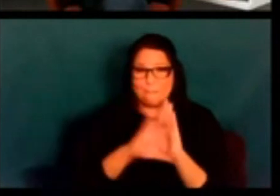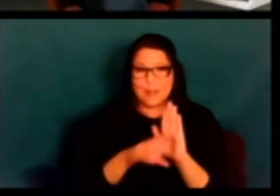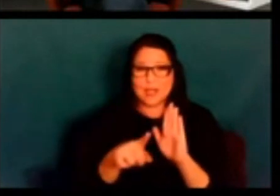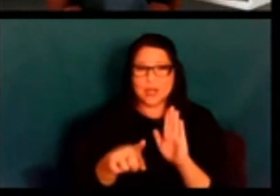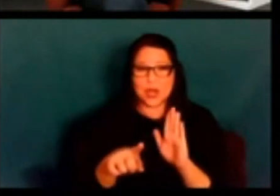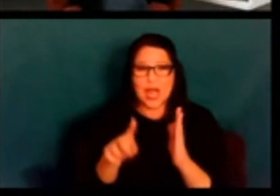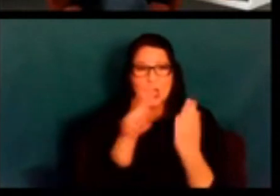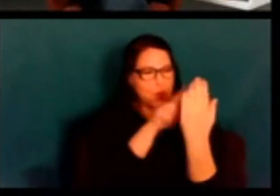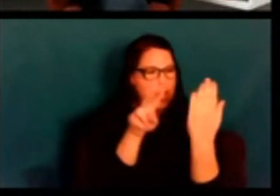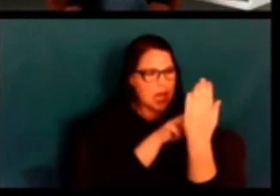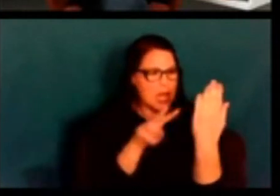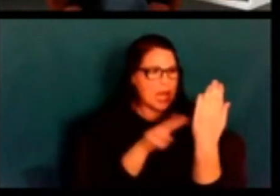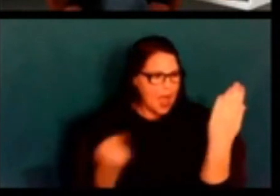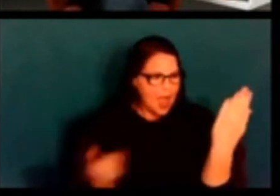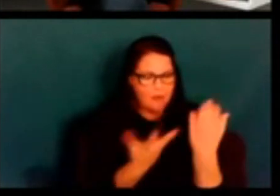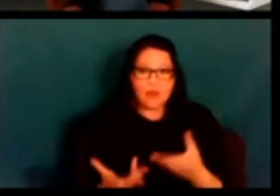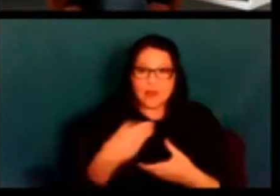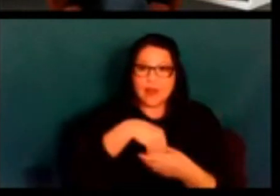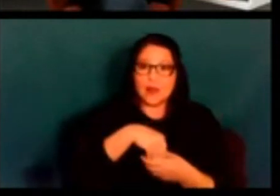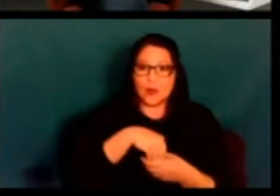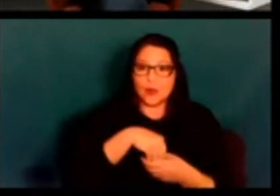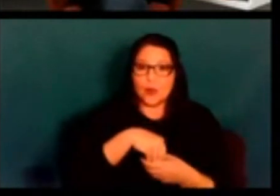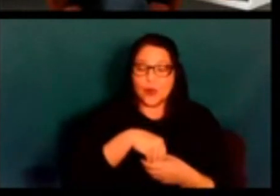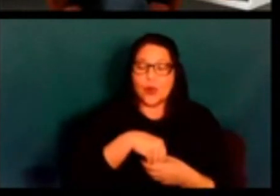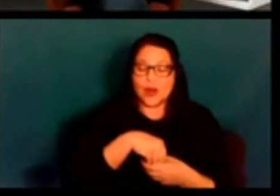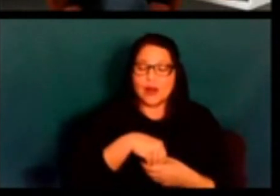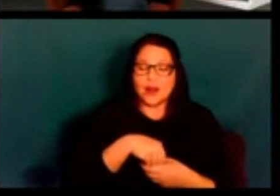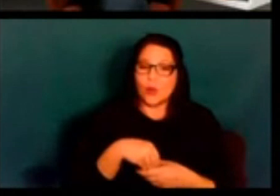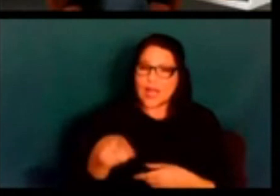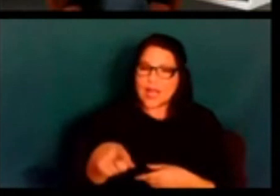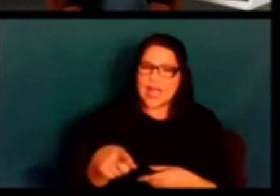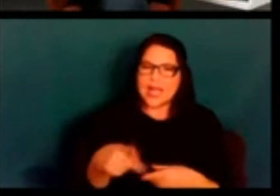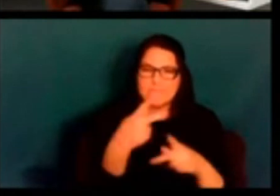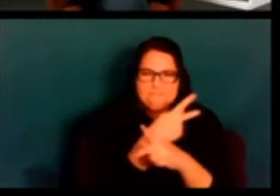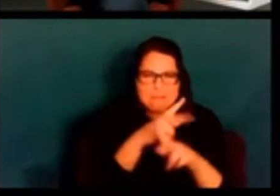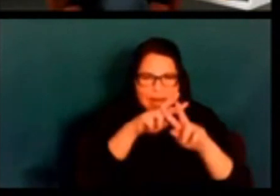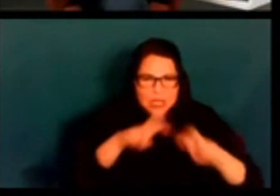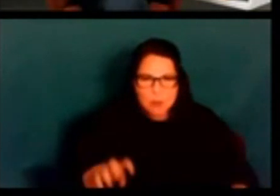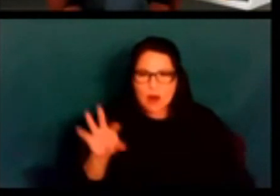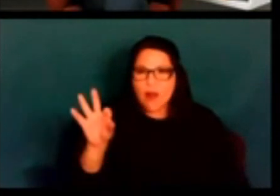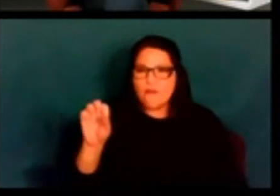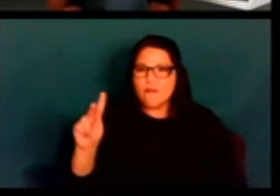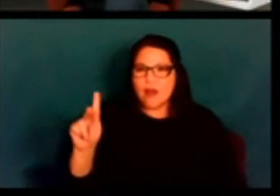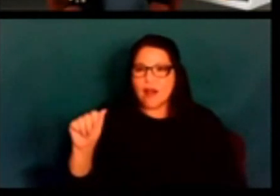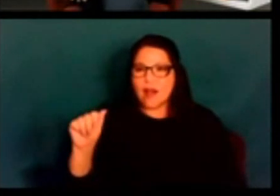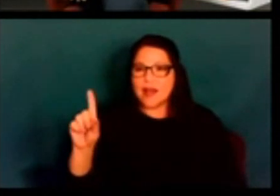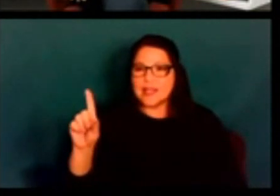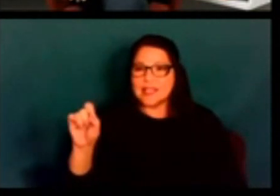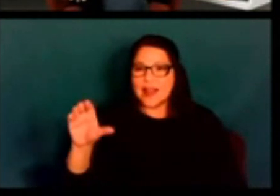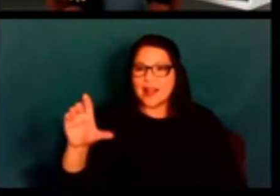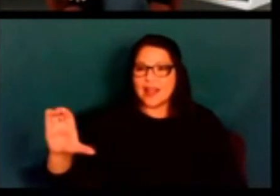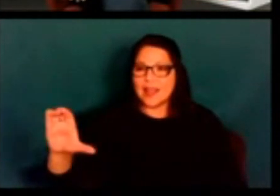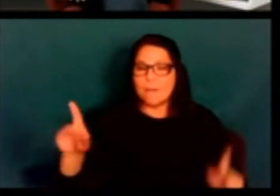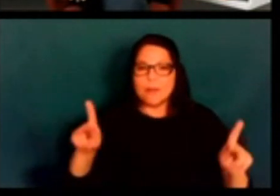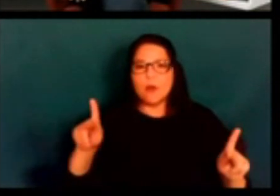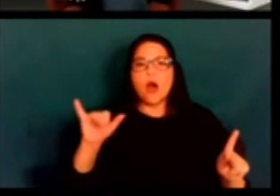and read all the stuff that's there, he was the interpreter of Funkadelic. He made that part where people relate to